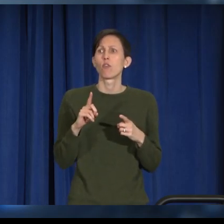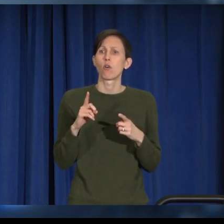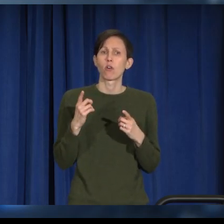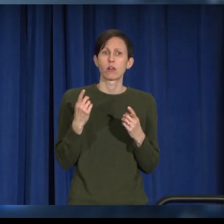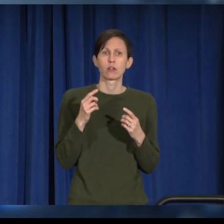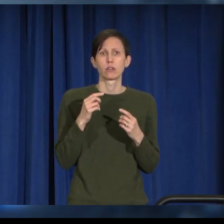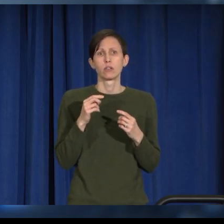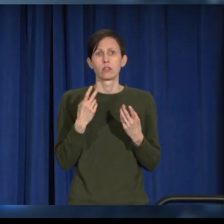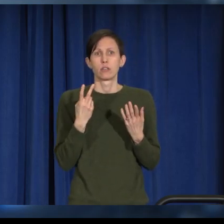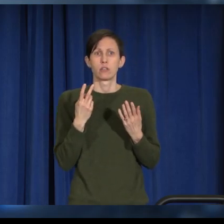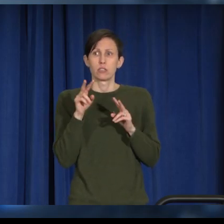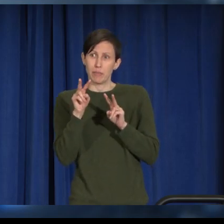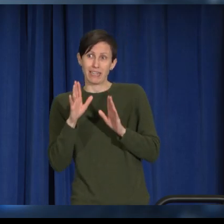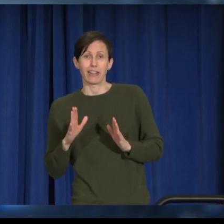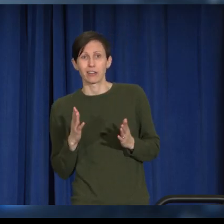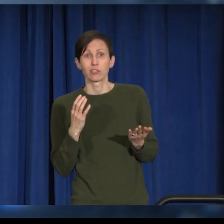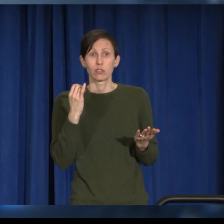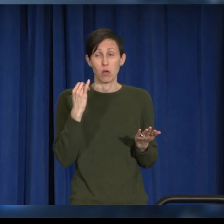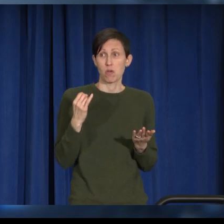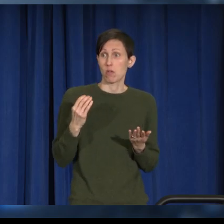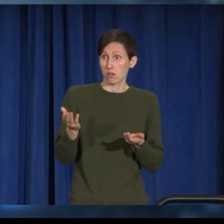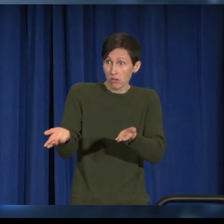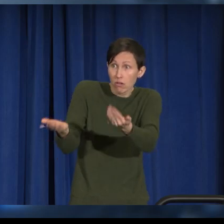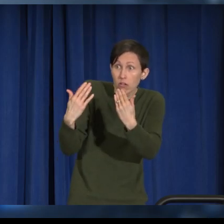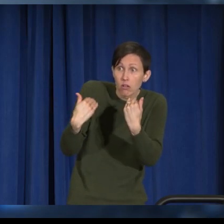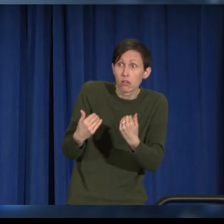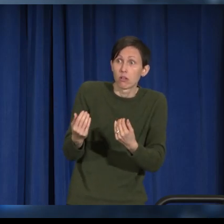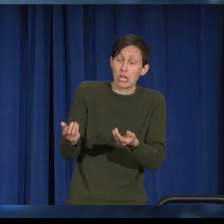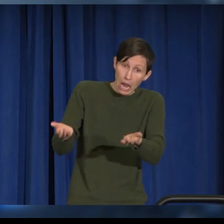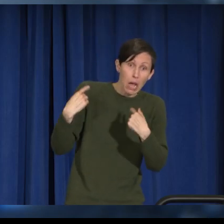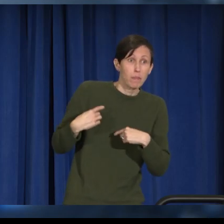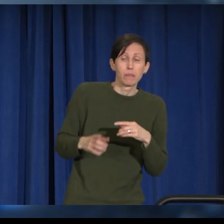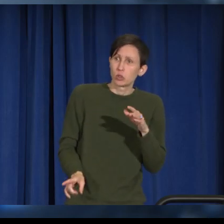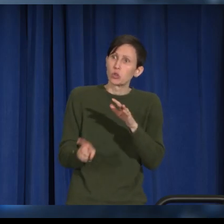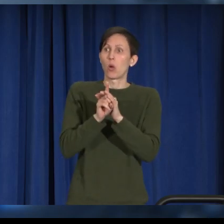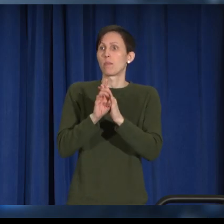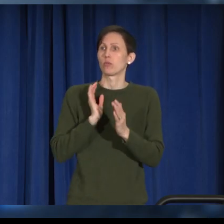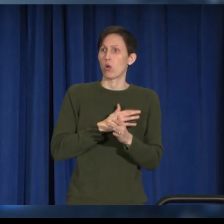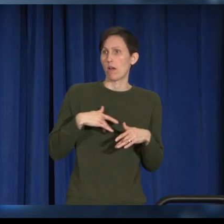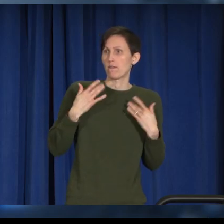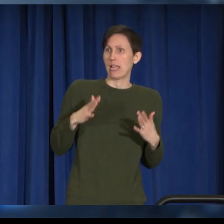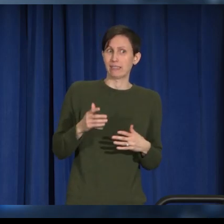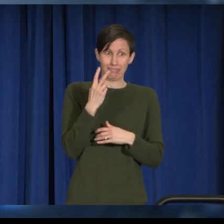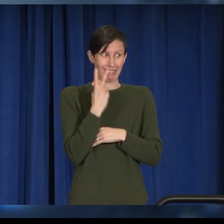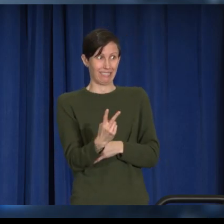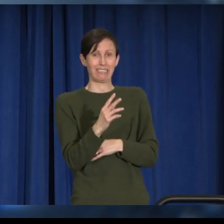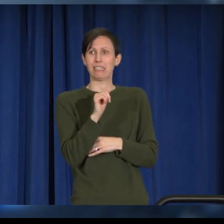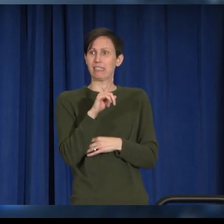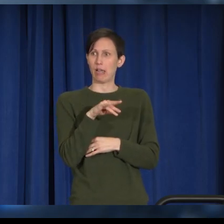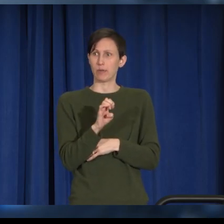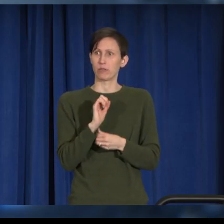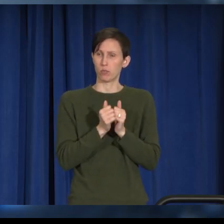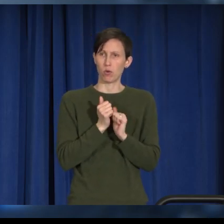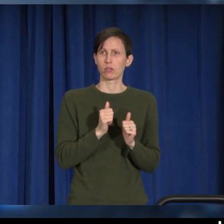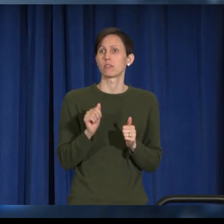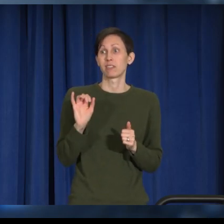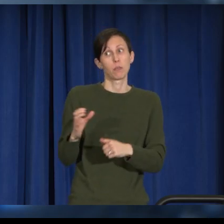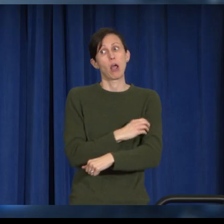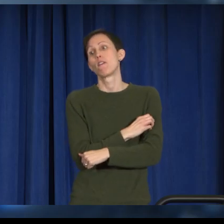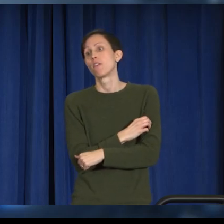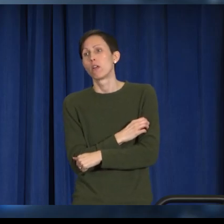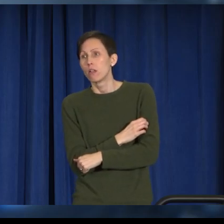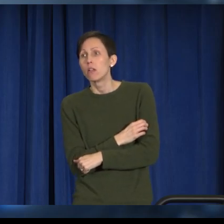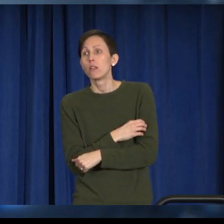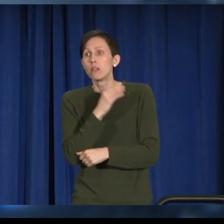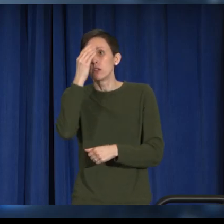in to witness and see adaptive sport, I think is incredibly transformational of